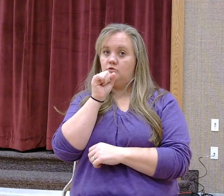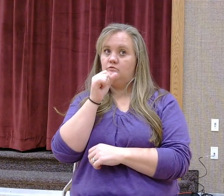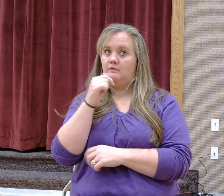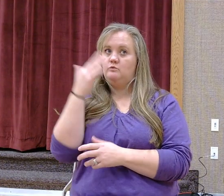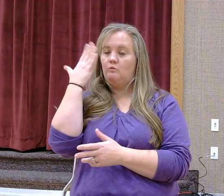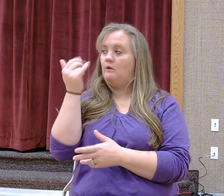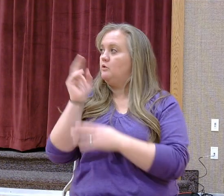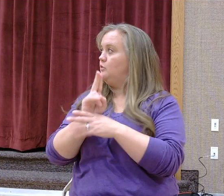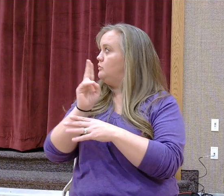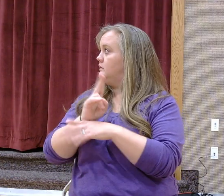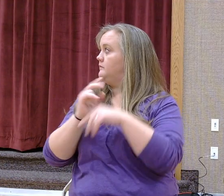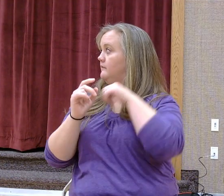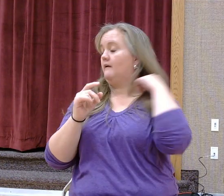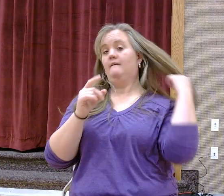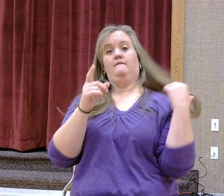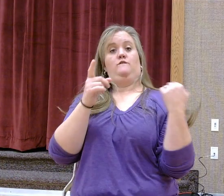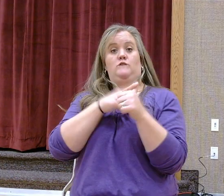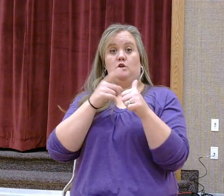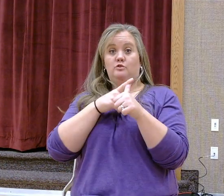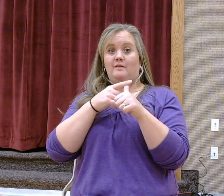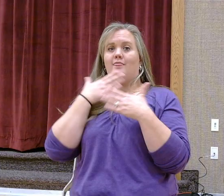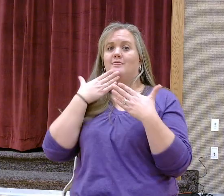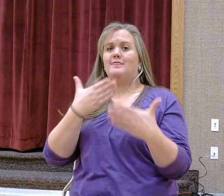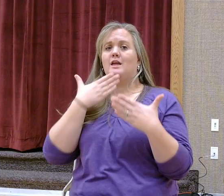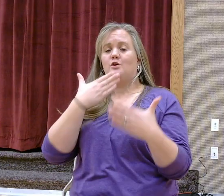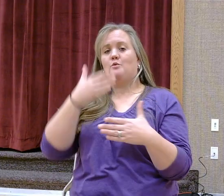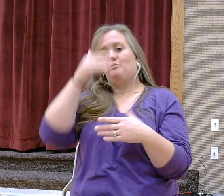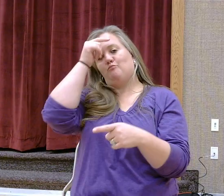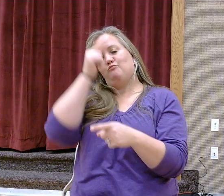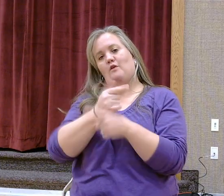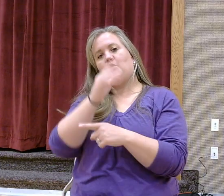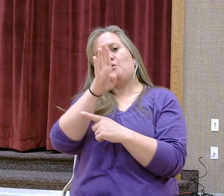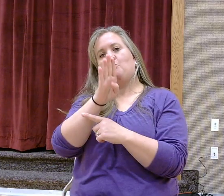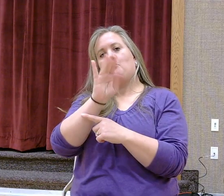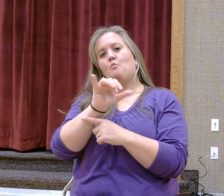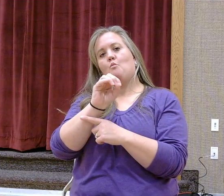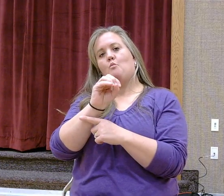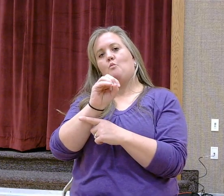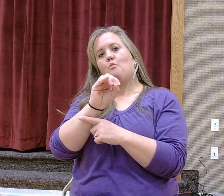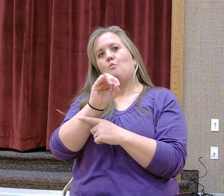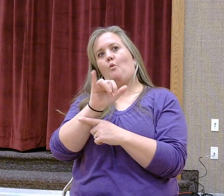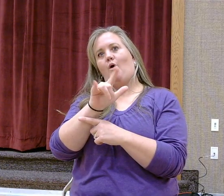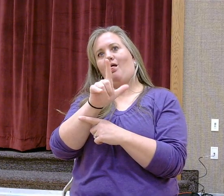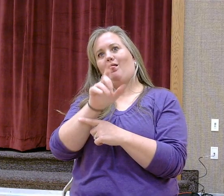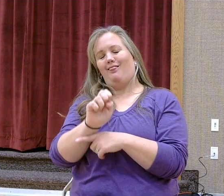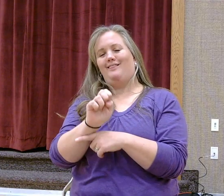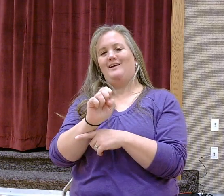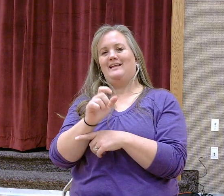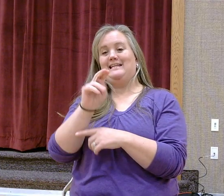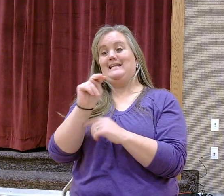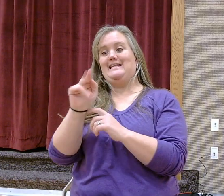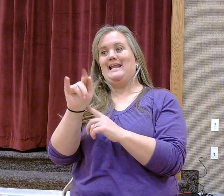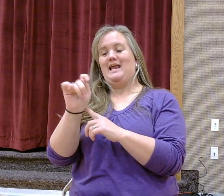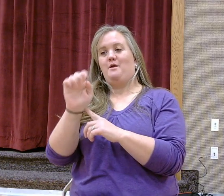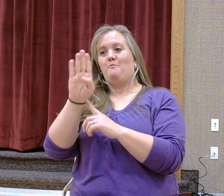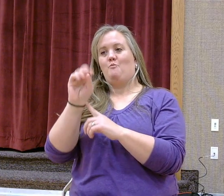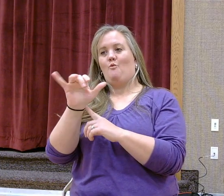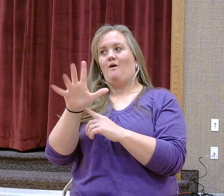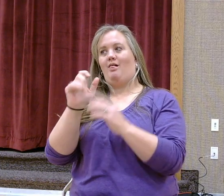these. First of all, thank you, Brother Boyle, Nate Boyle here. Let's give him a big shout out.